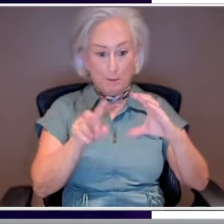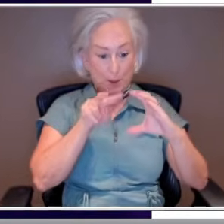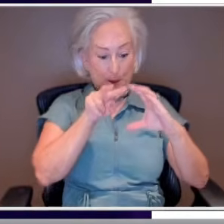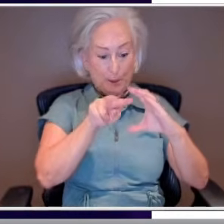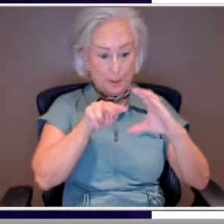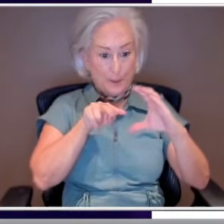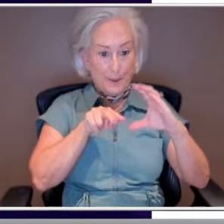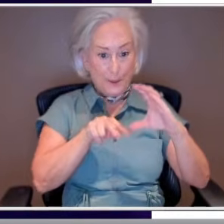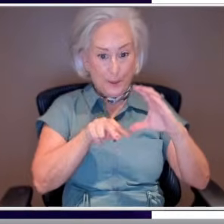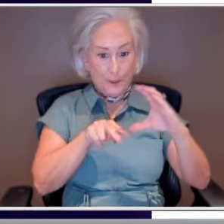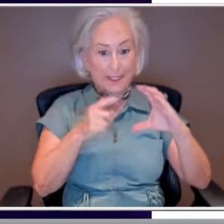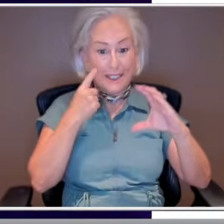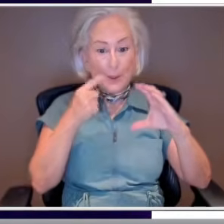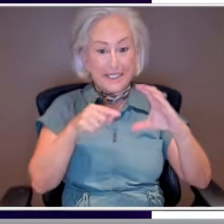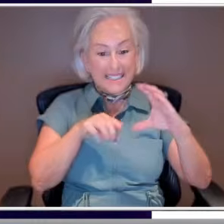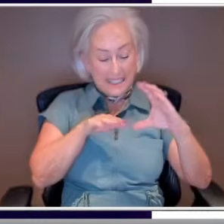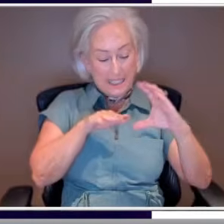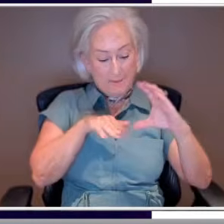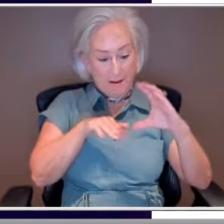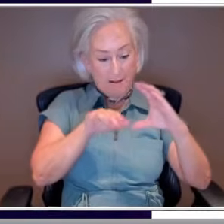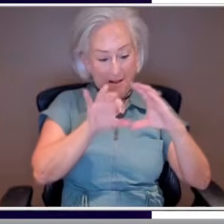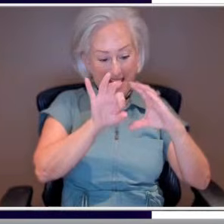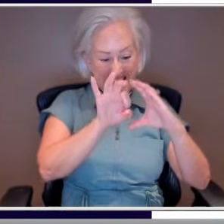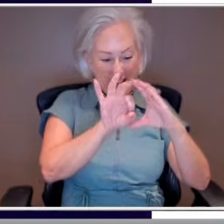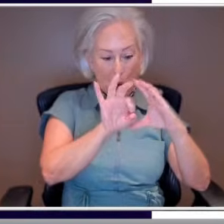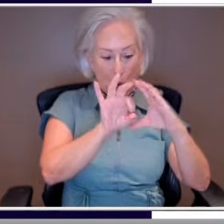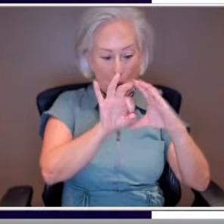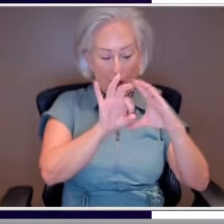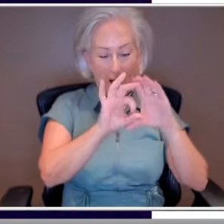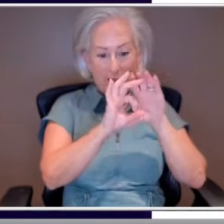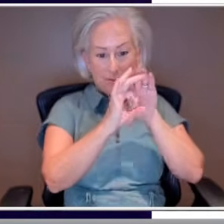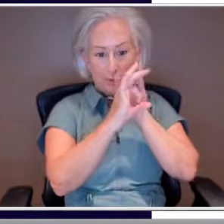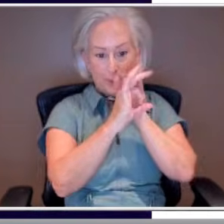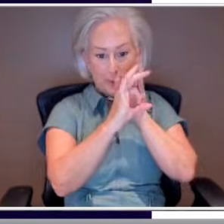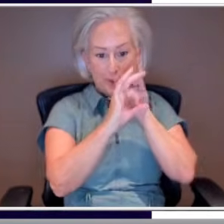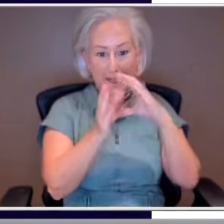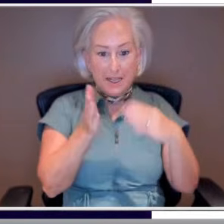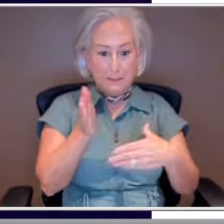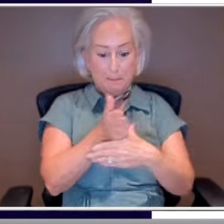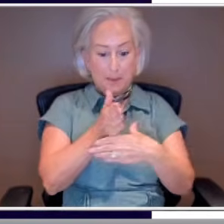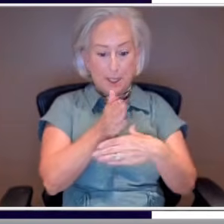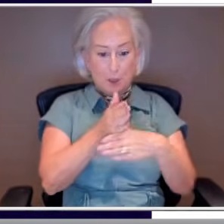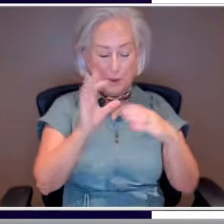underneath the pulmonary valve, and so blood has a hard time getting out to the lungs.